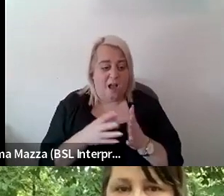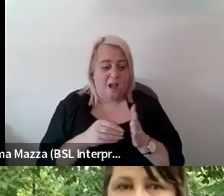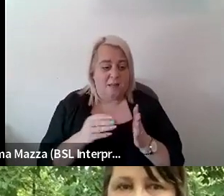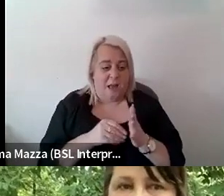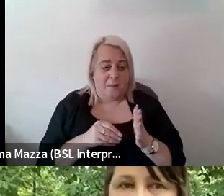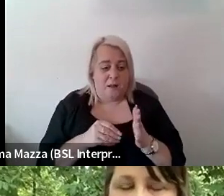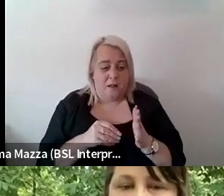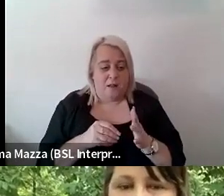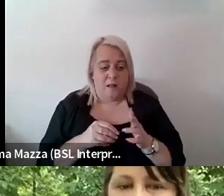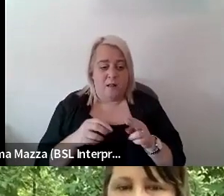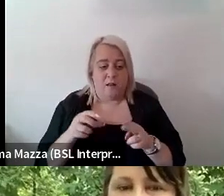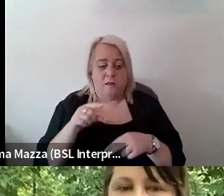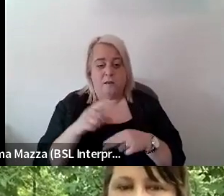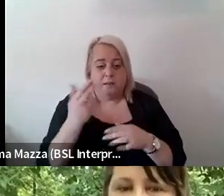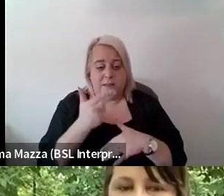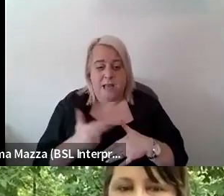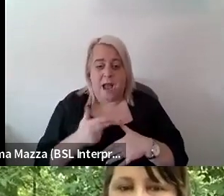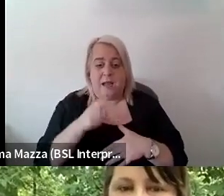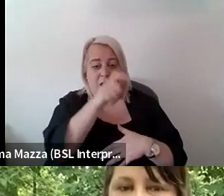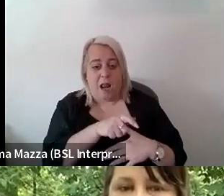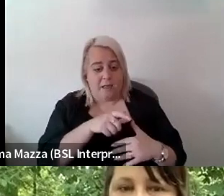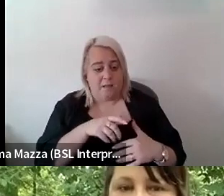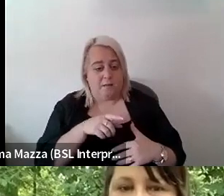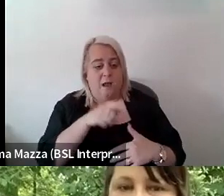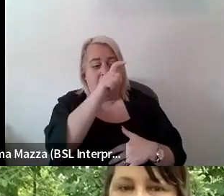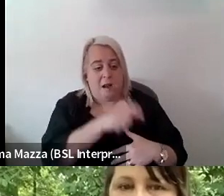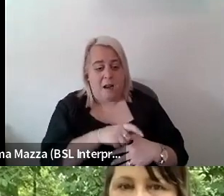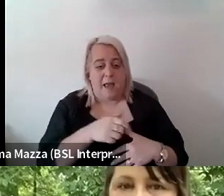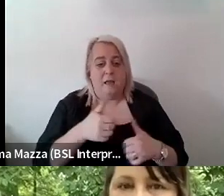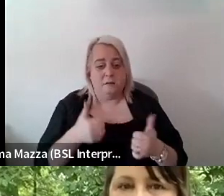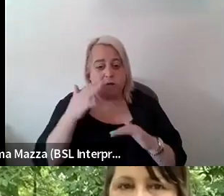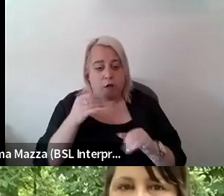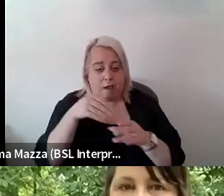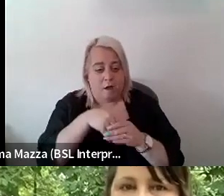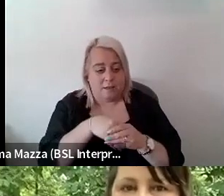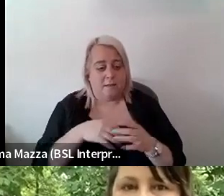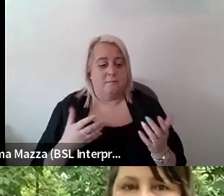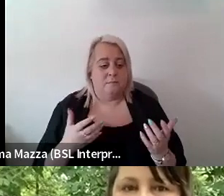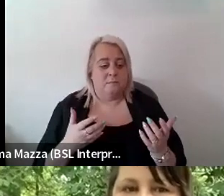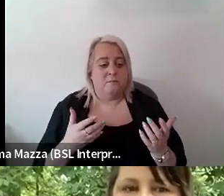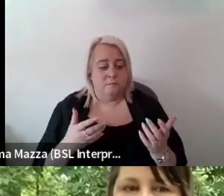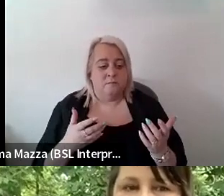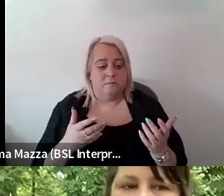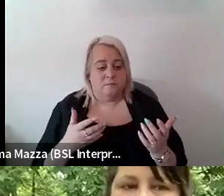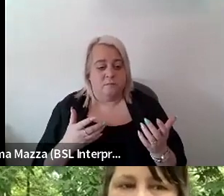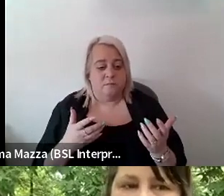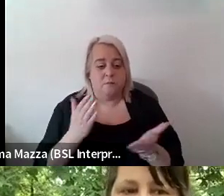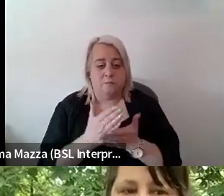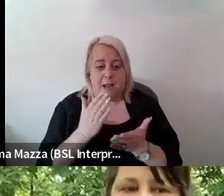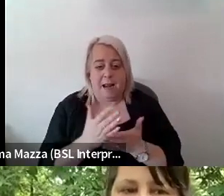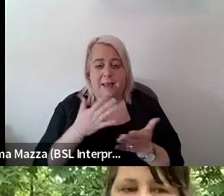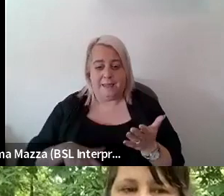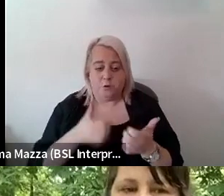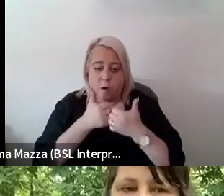designed a website for a client, they hand it over to the client and the client is creating content. So, you know, it's really about like advocacy and